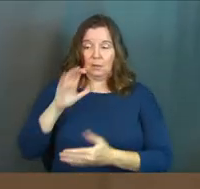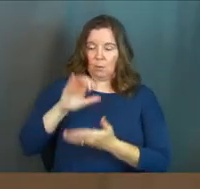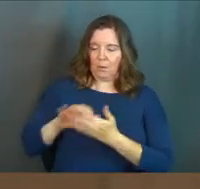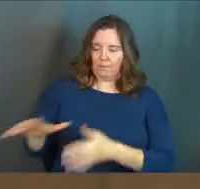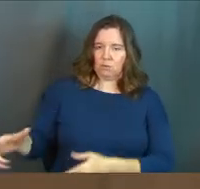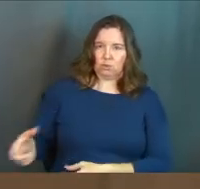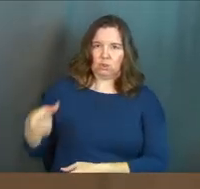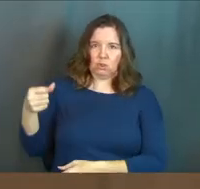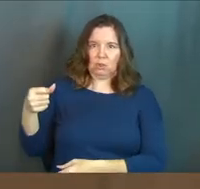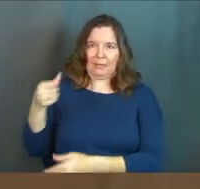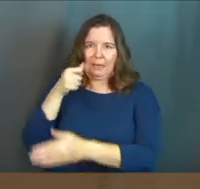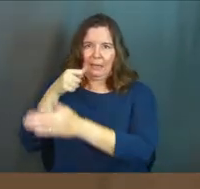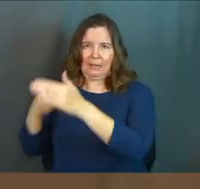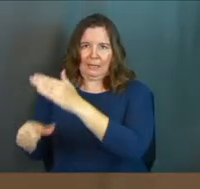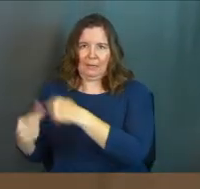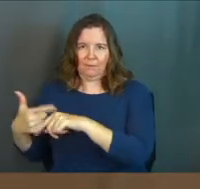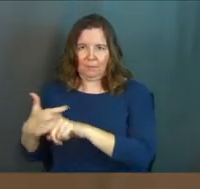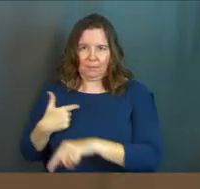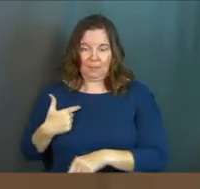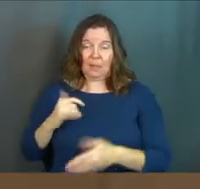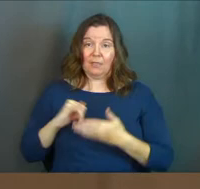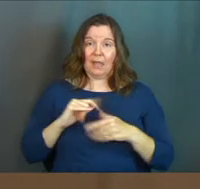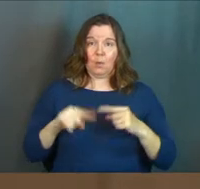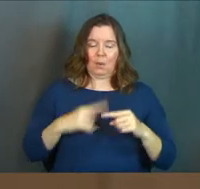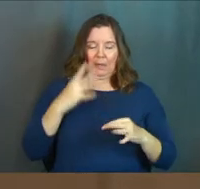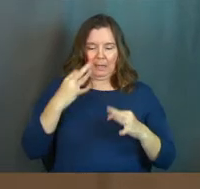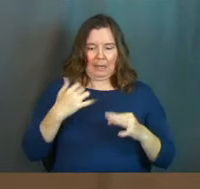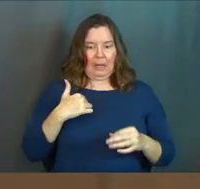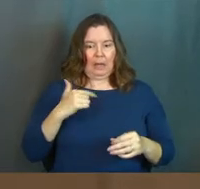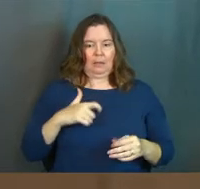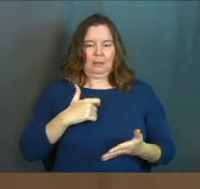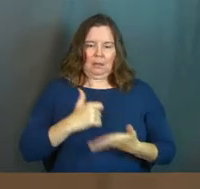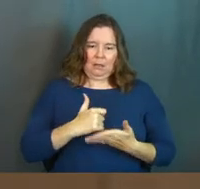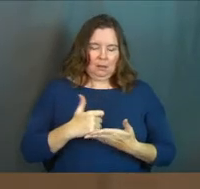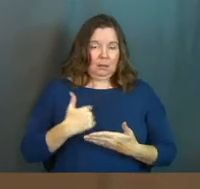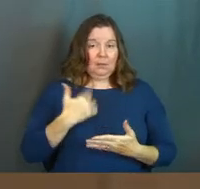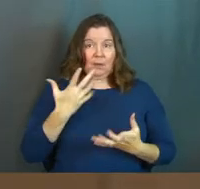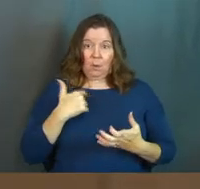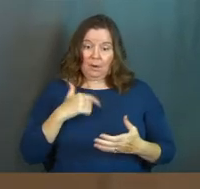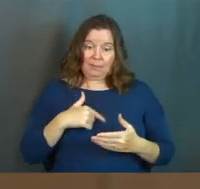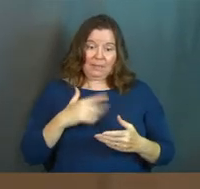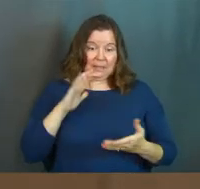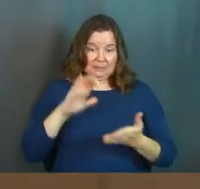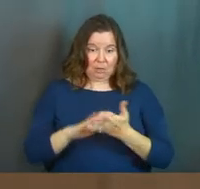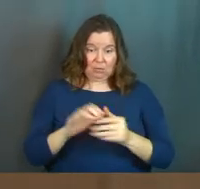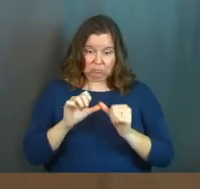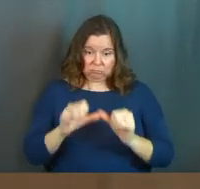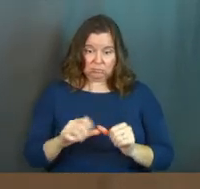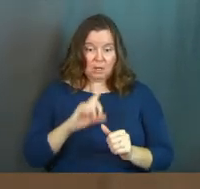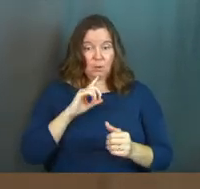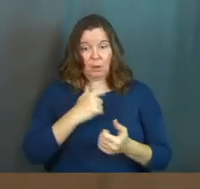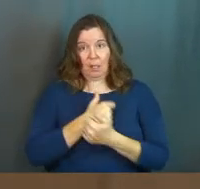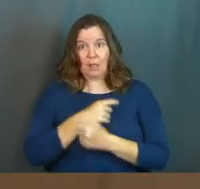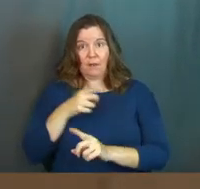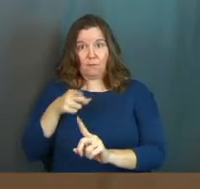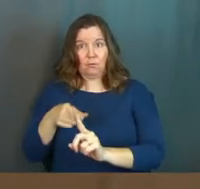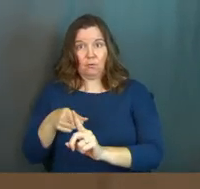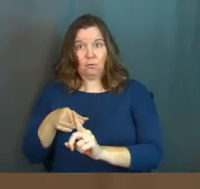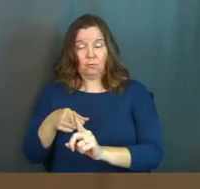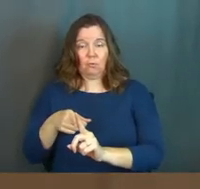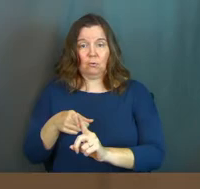she took the gun and hid it from me. That's when I said, I need to get help. If I want to be in this marriage, and I really love her,